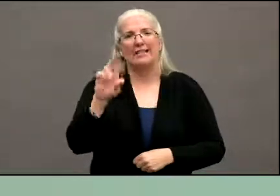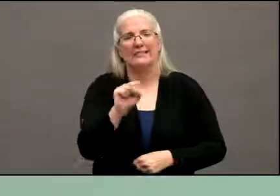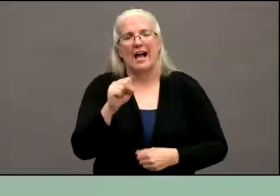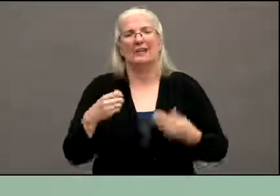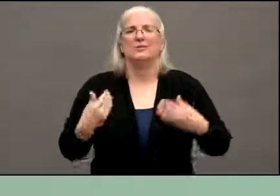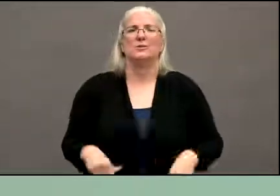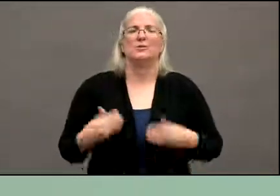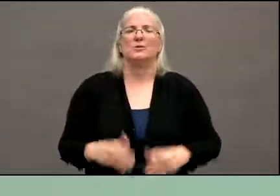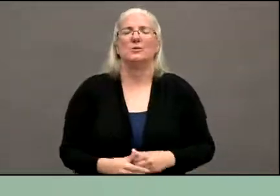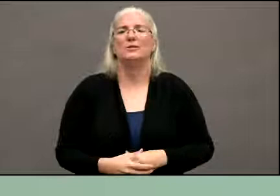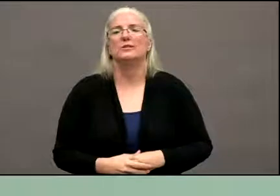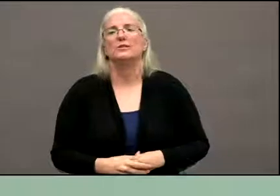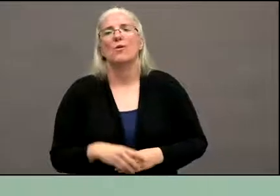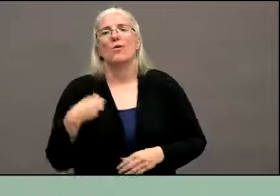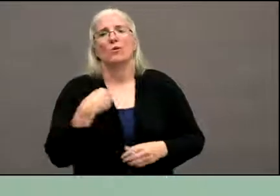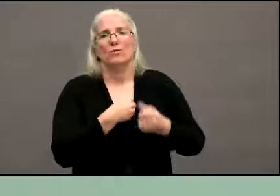of.